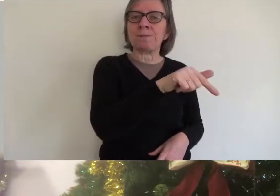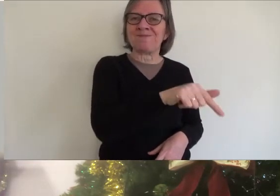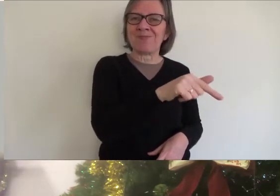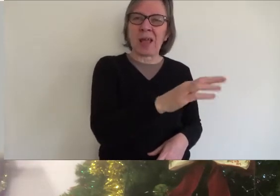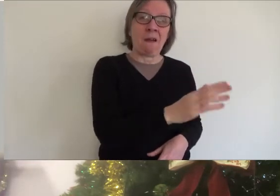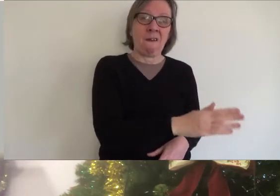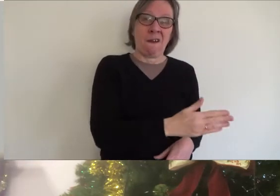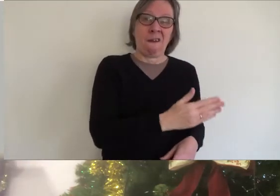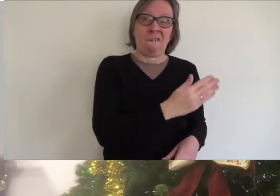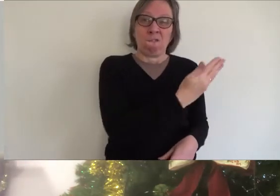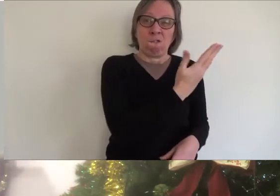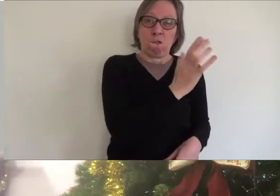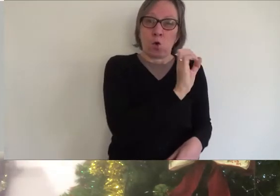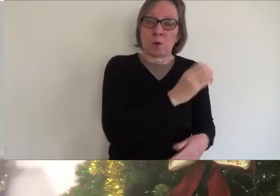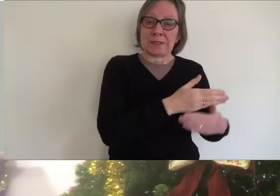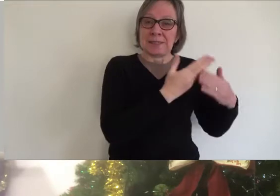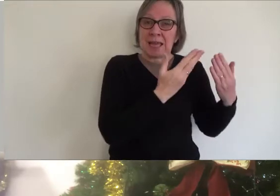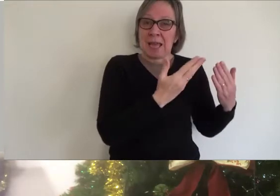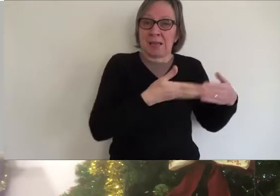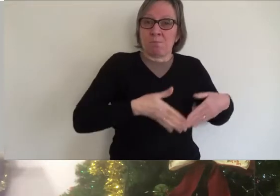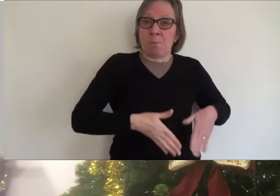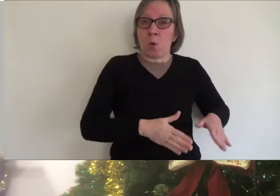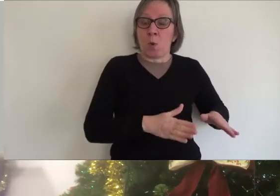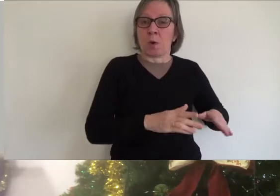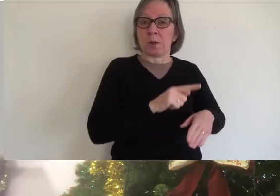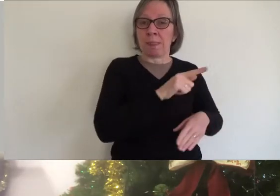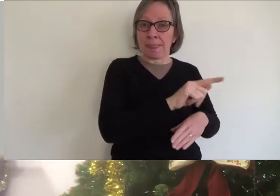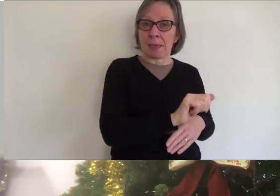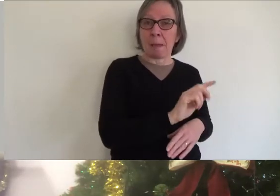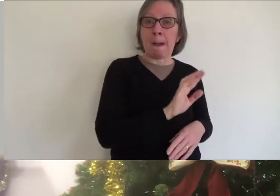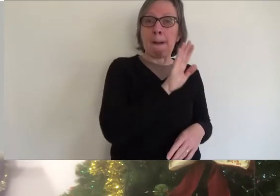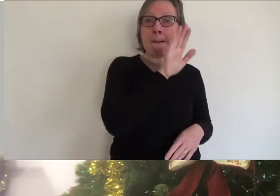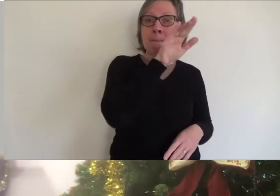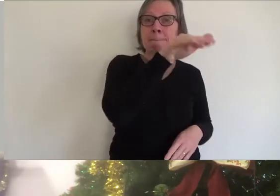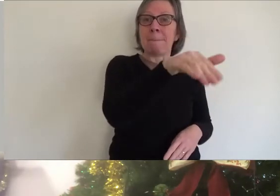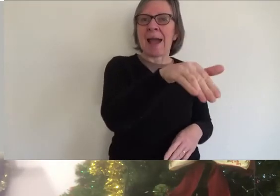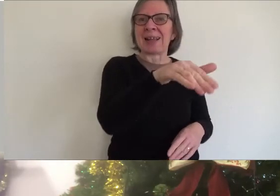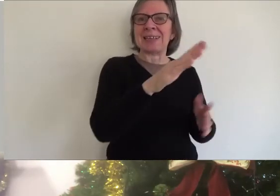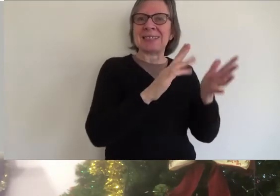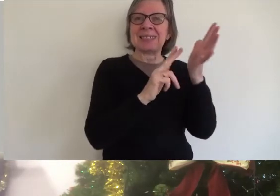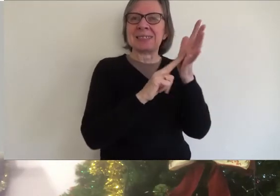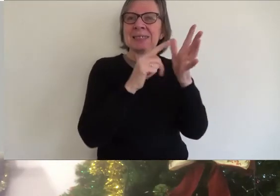And then, most likely, they would have carried on back up to Nazareth.